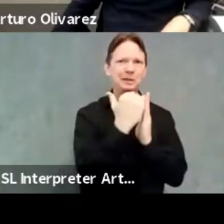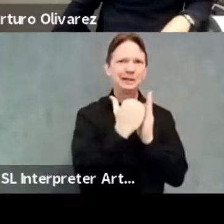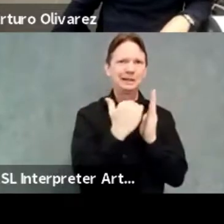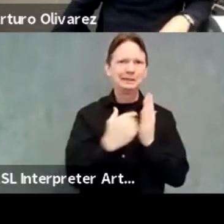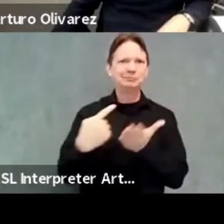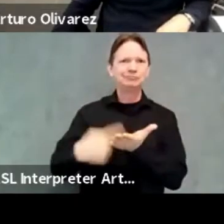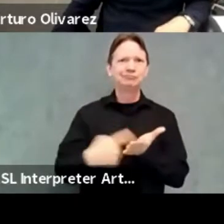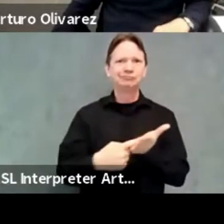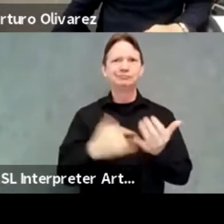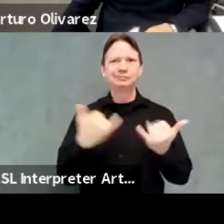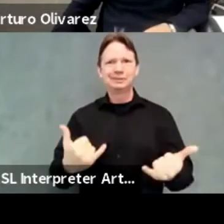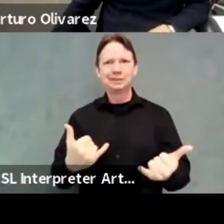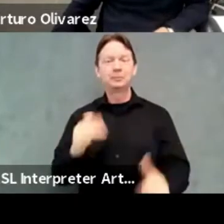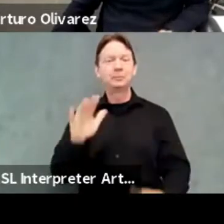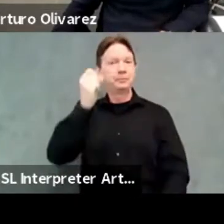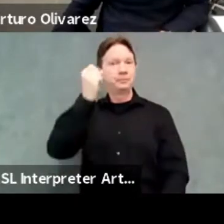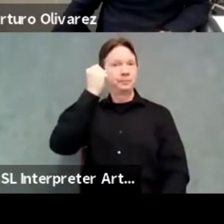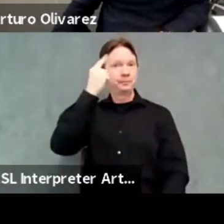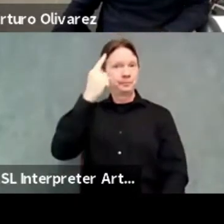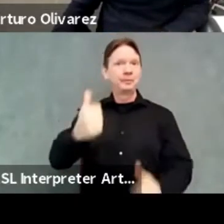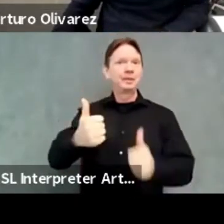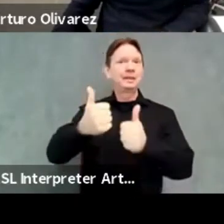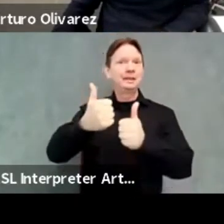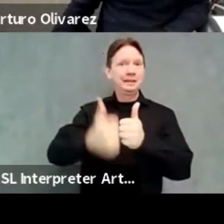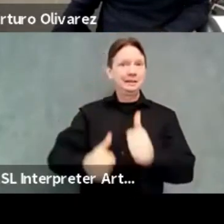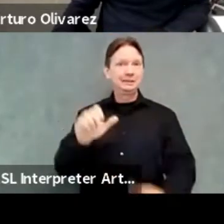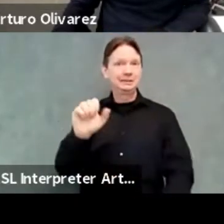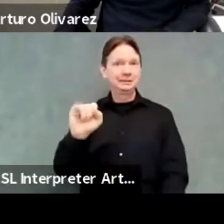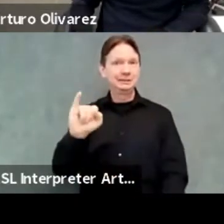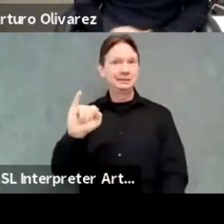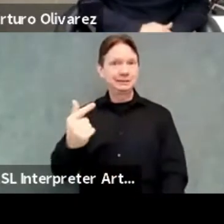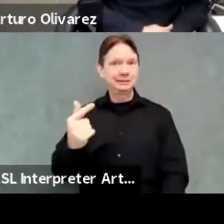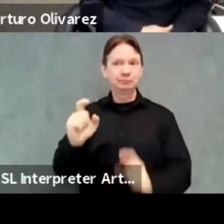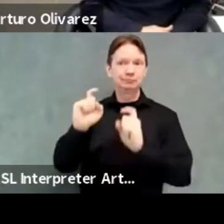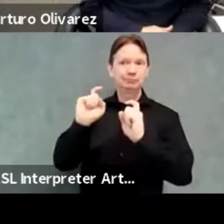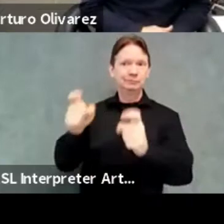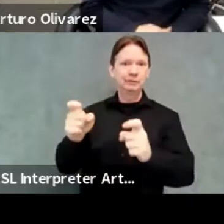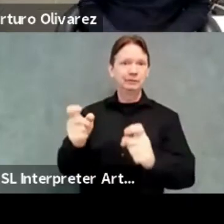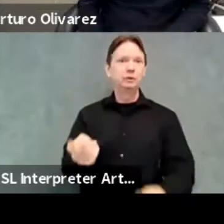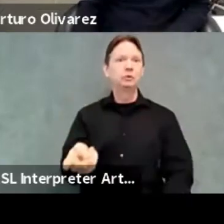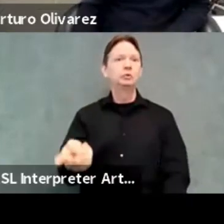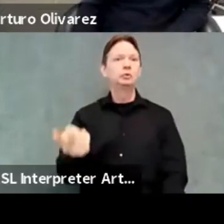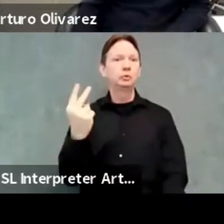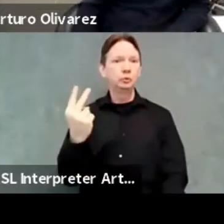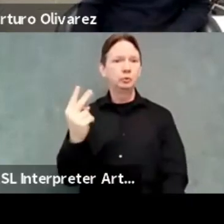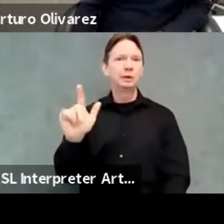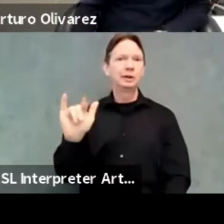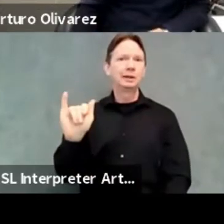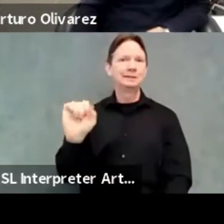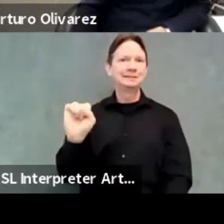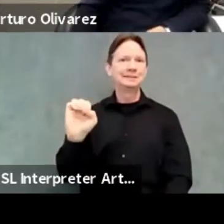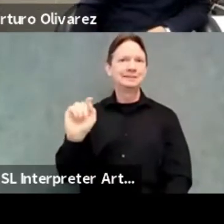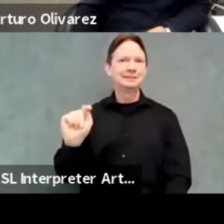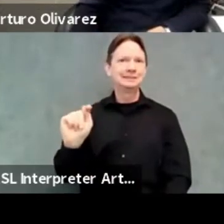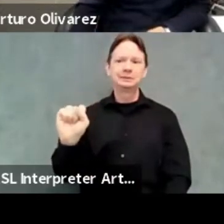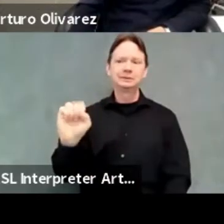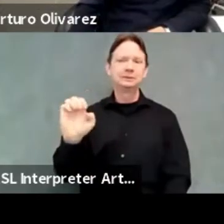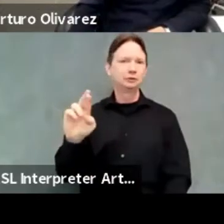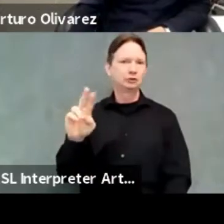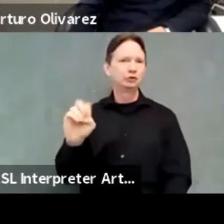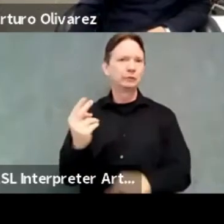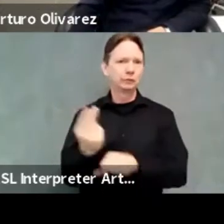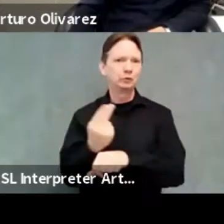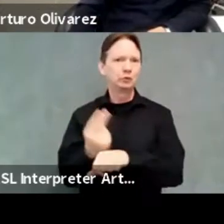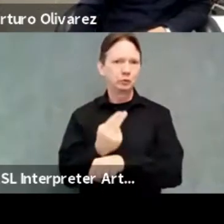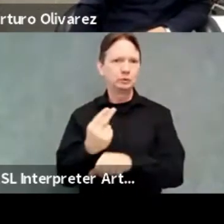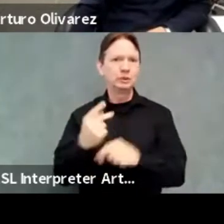each SIG is given 2 listservs for you to use. There's an announcement listserv and a lapsed member listserv. The announcement listserv, anyone who